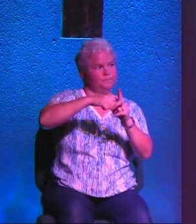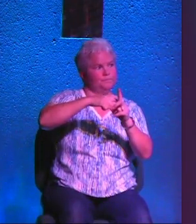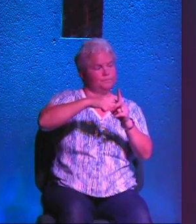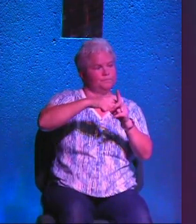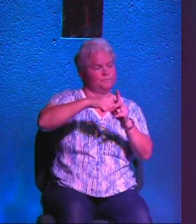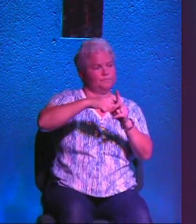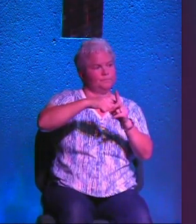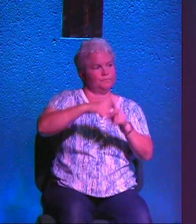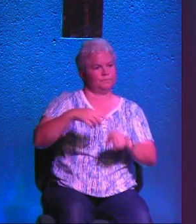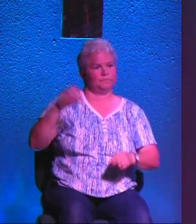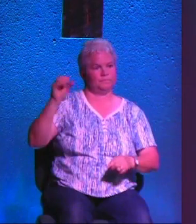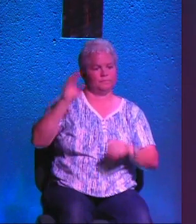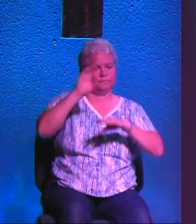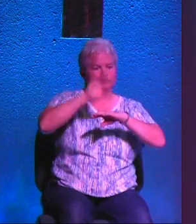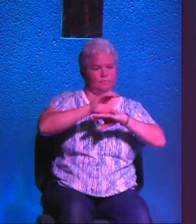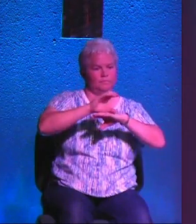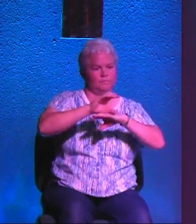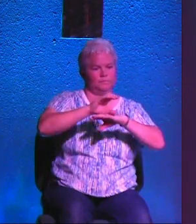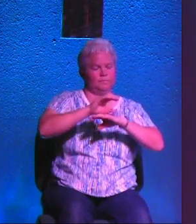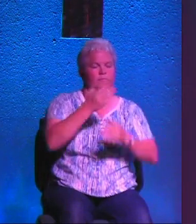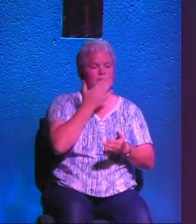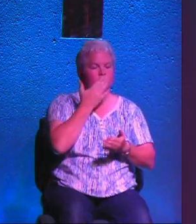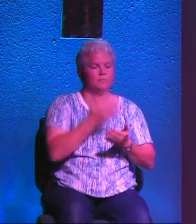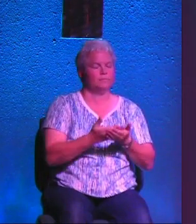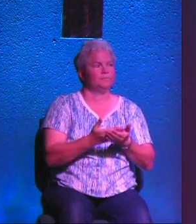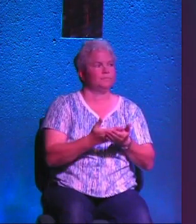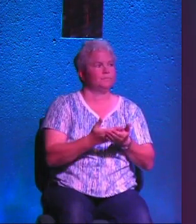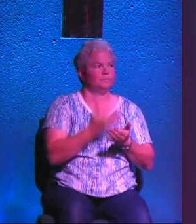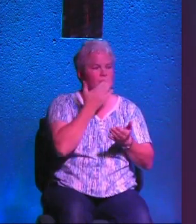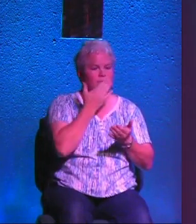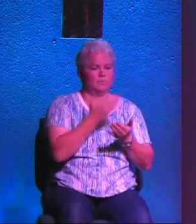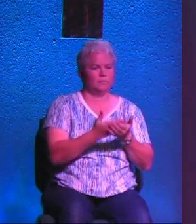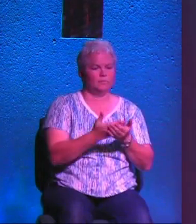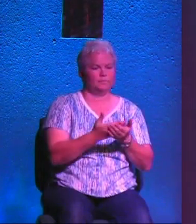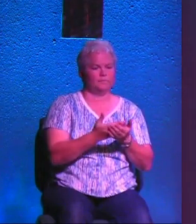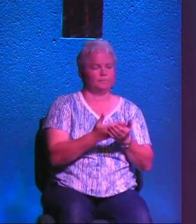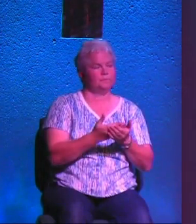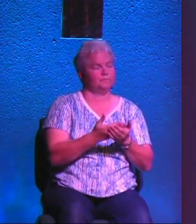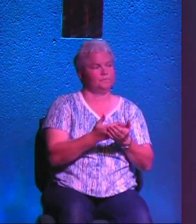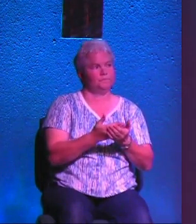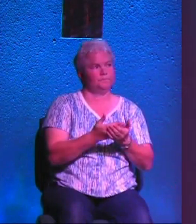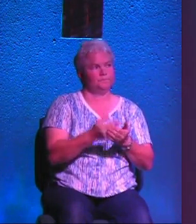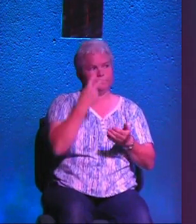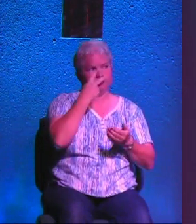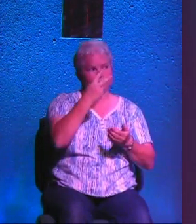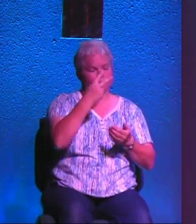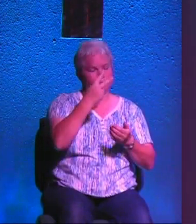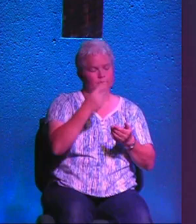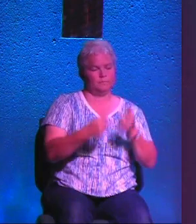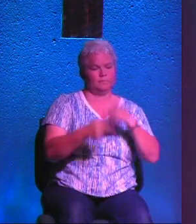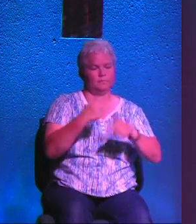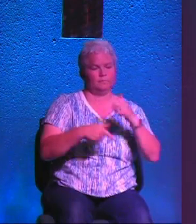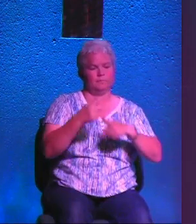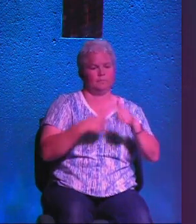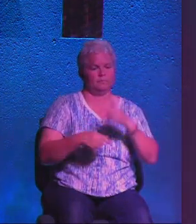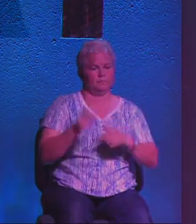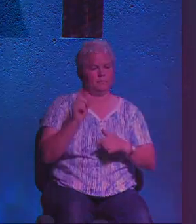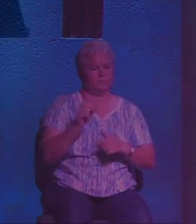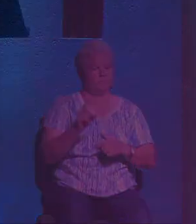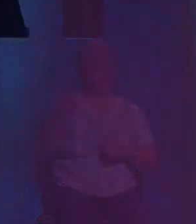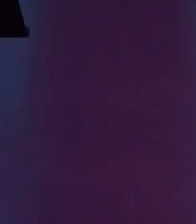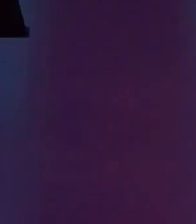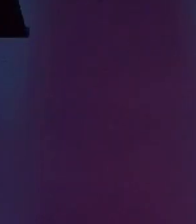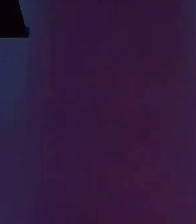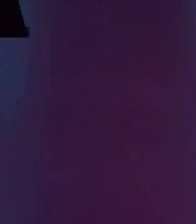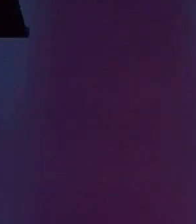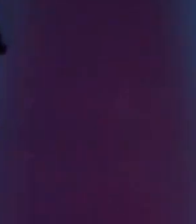to have a lot of things going on in this church, but that's good. It's good to have those things going on. So let's see what's coming up first.